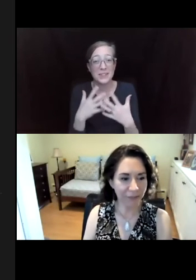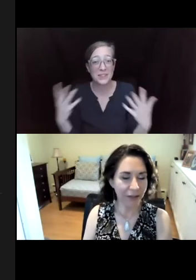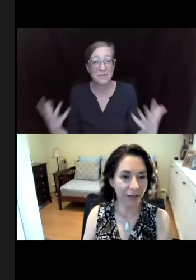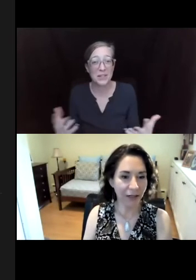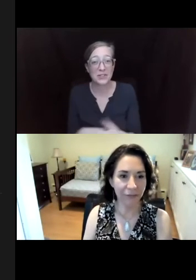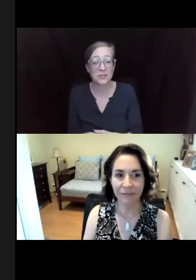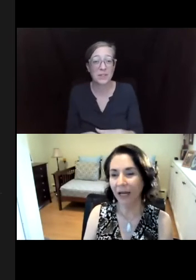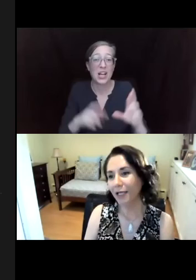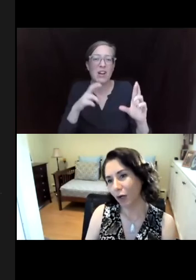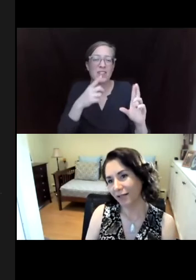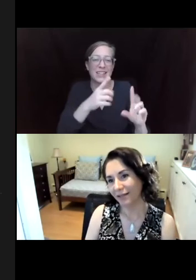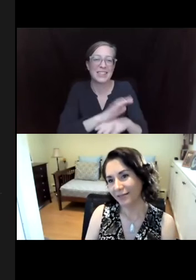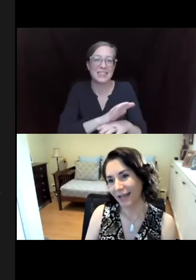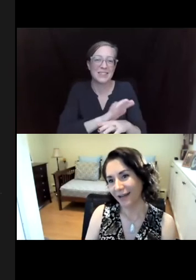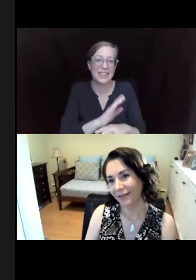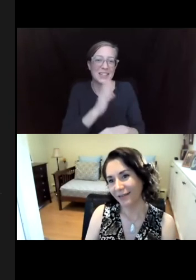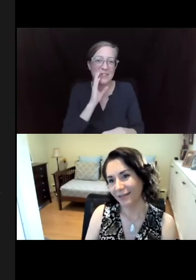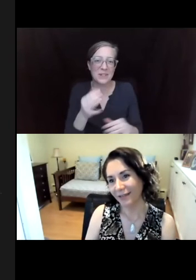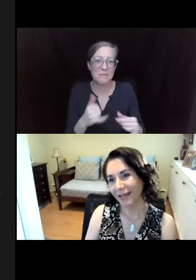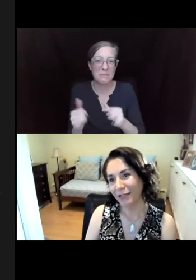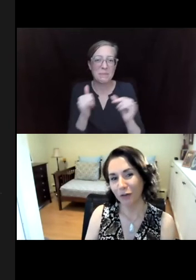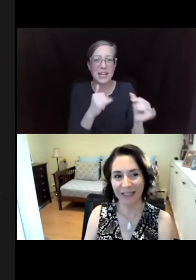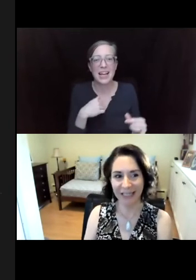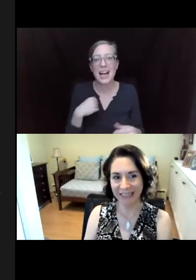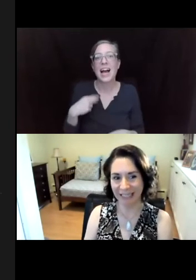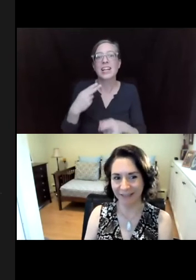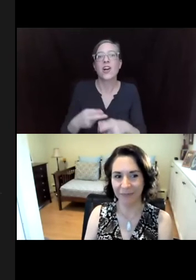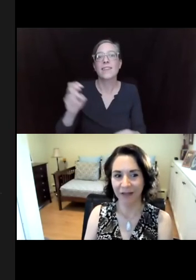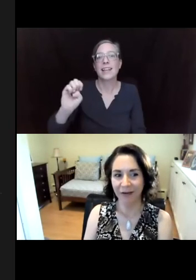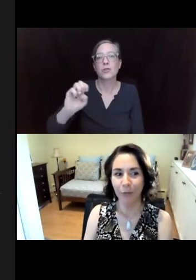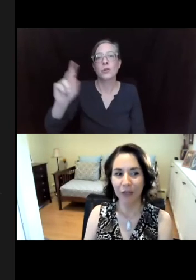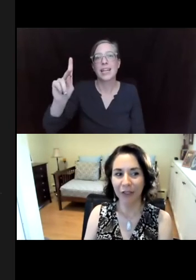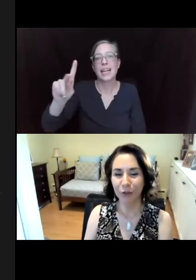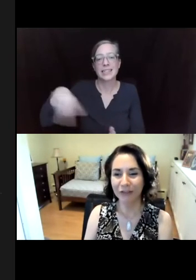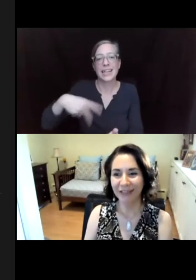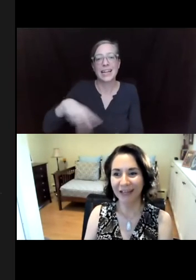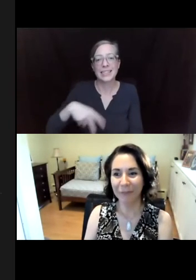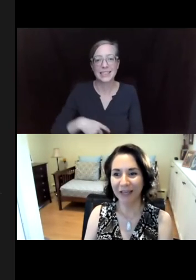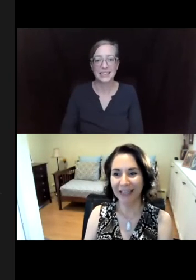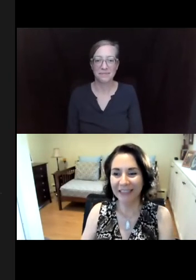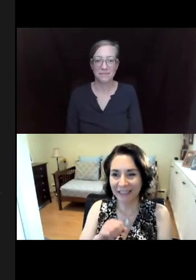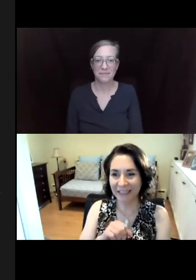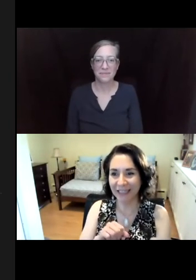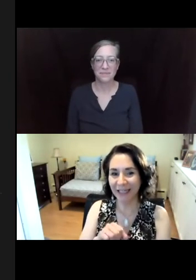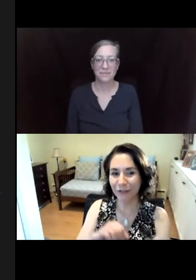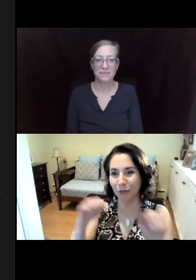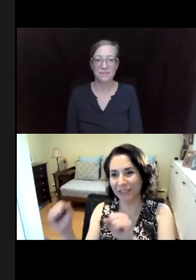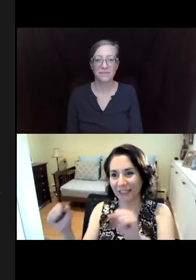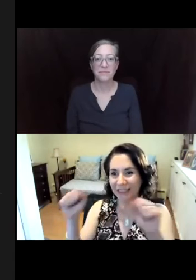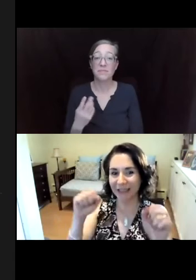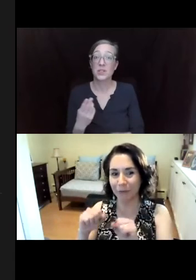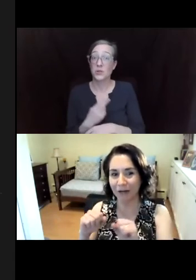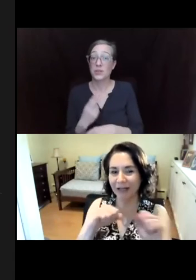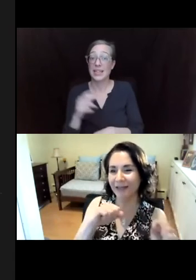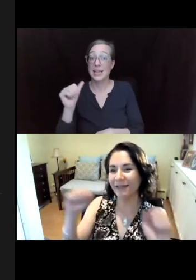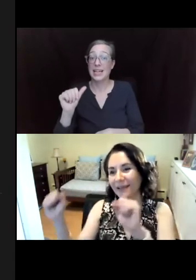play. I call it the electrokinetic dance. We are using AC signals, so we are